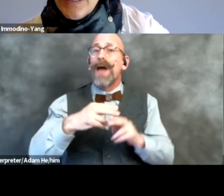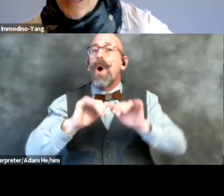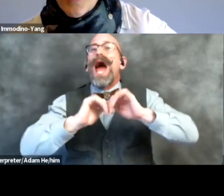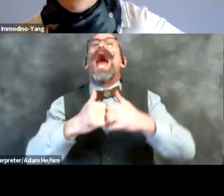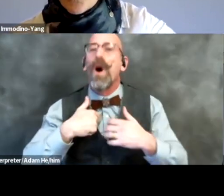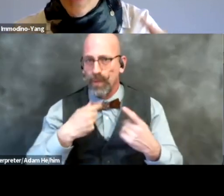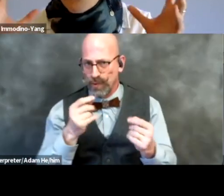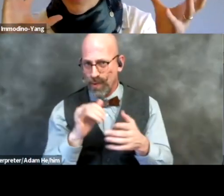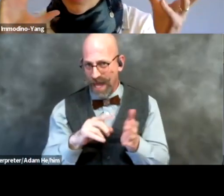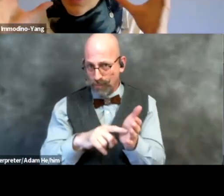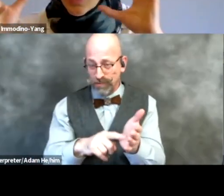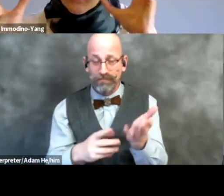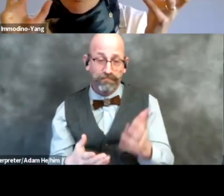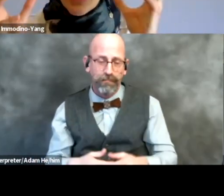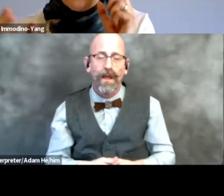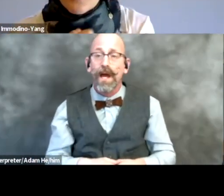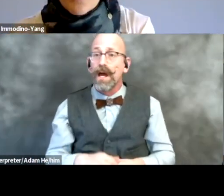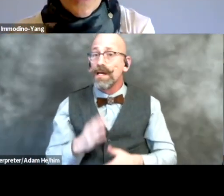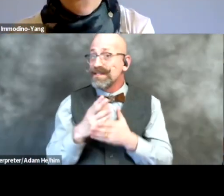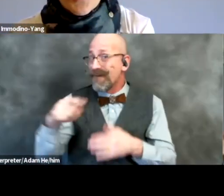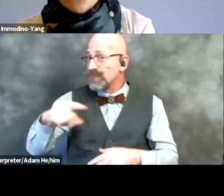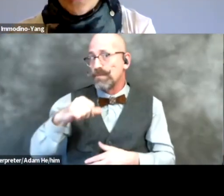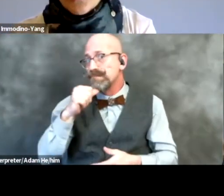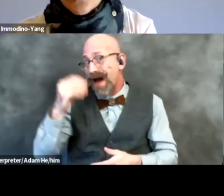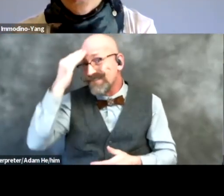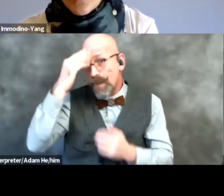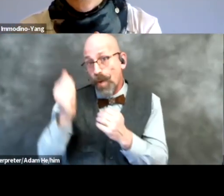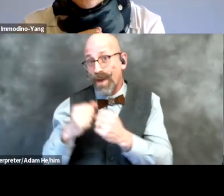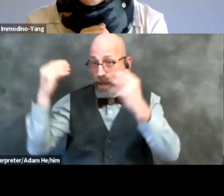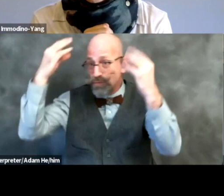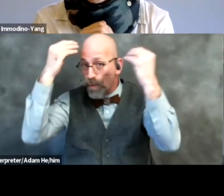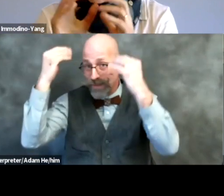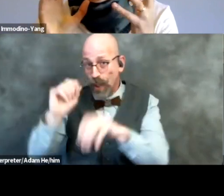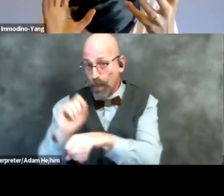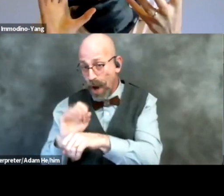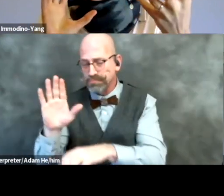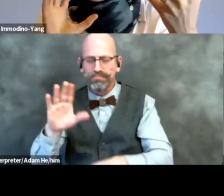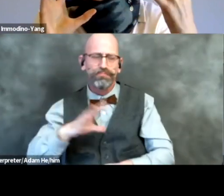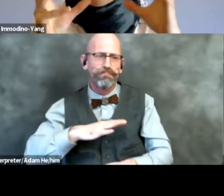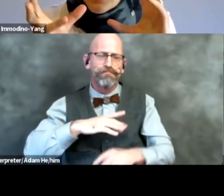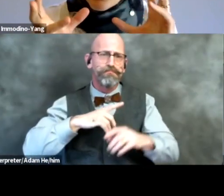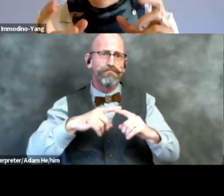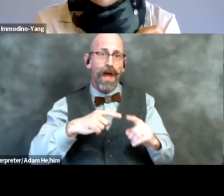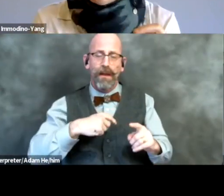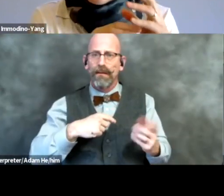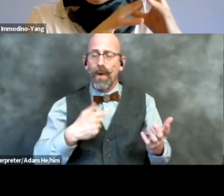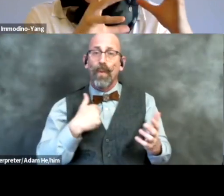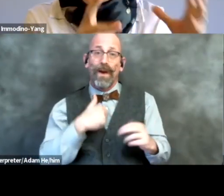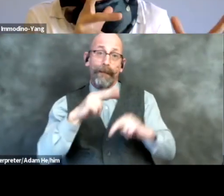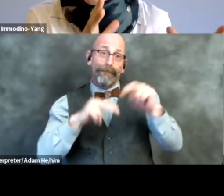work, we have a paradigm that I've built out over the years in which we